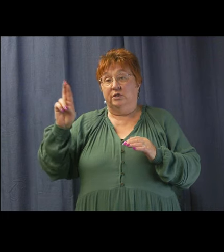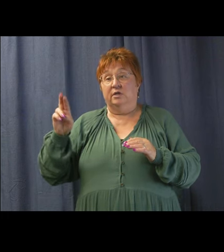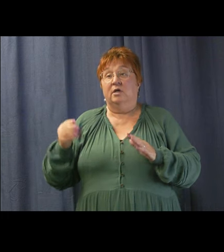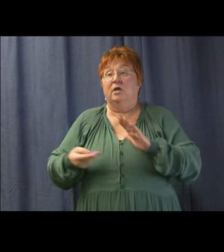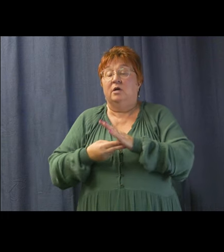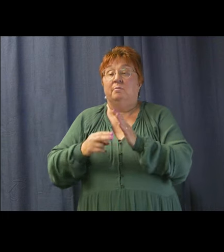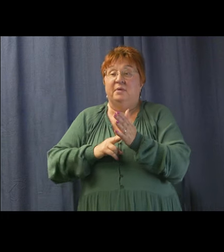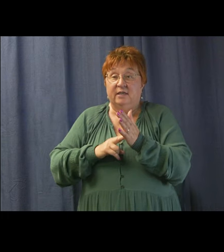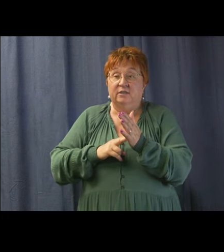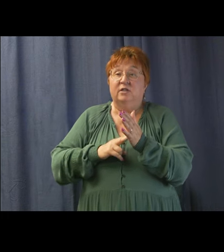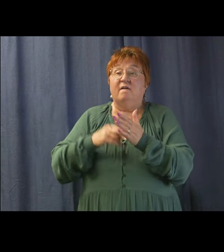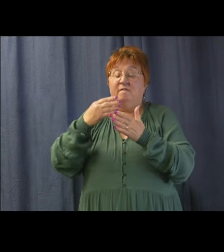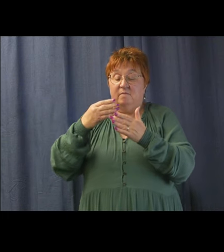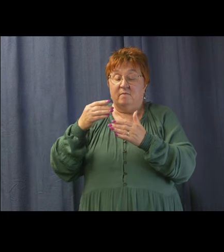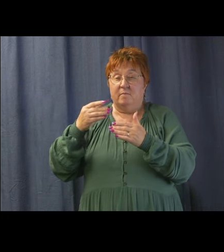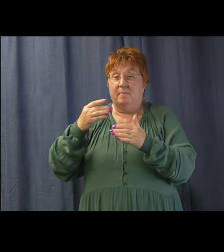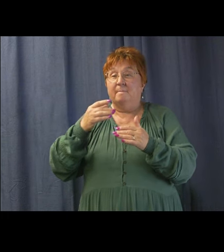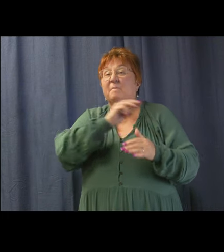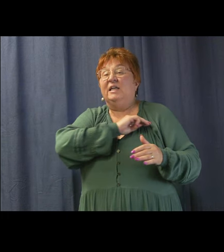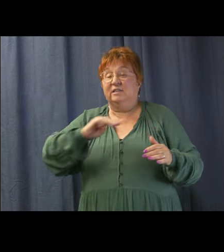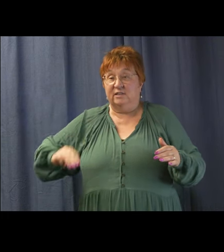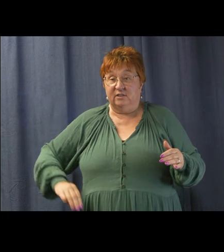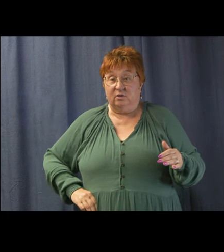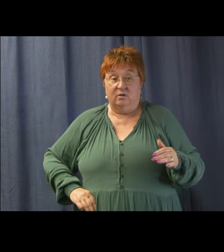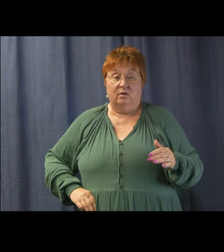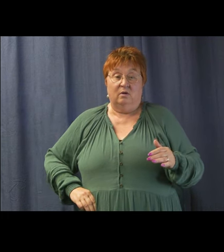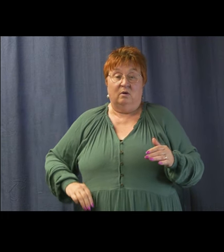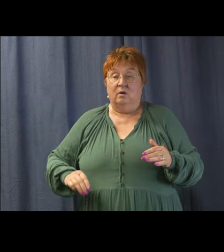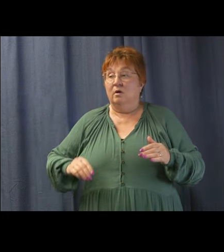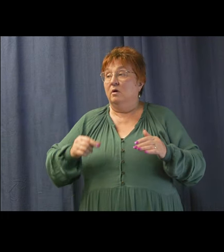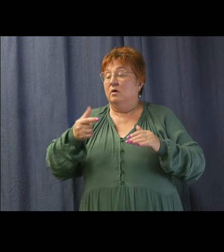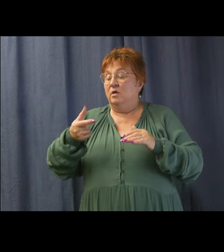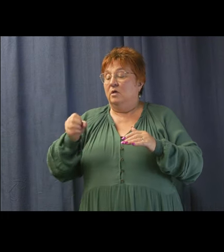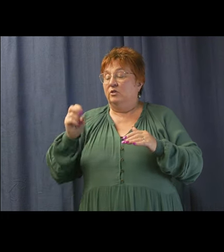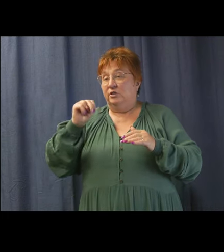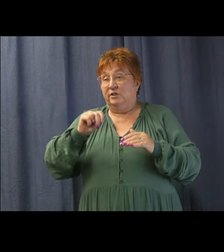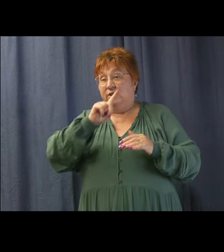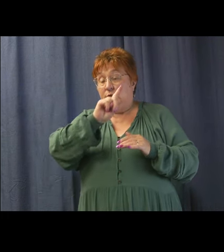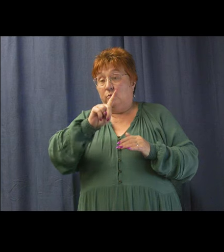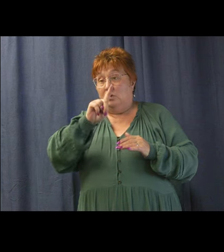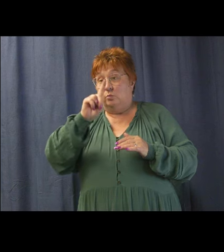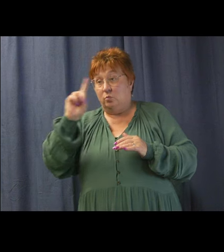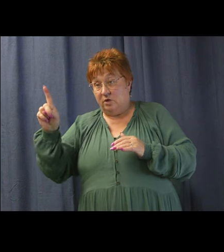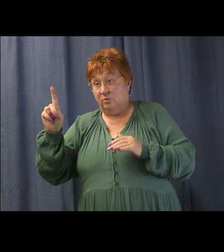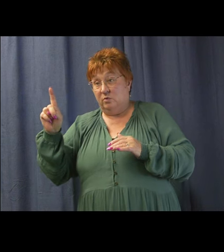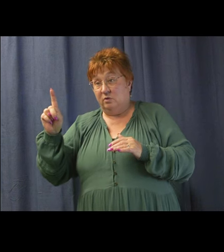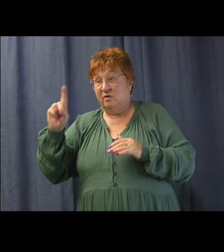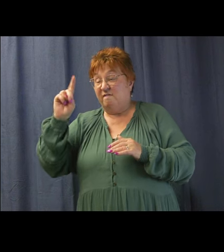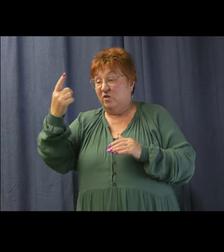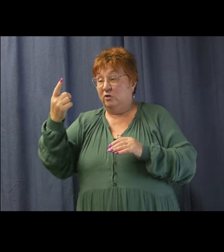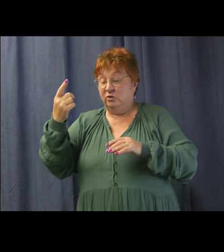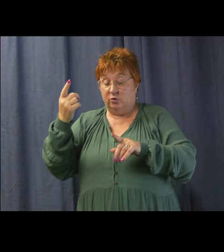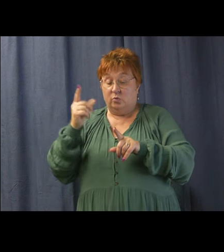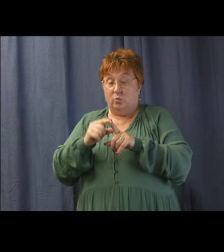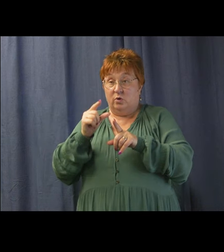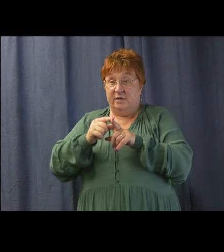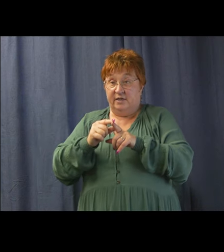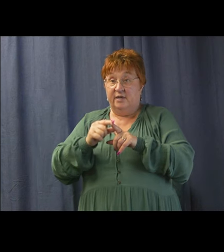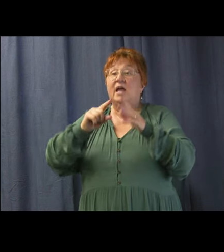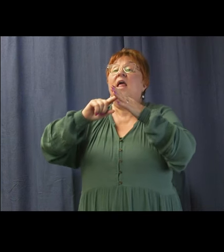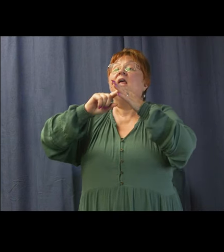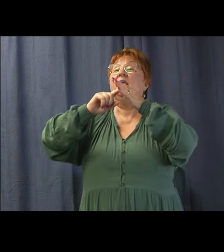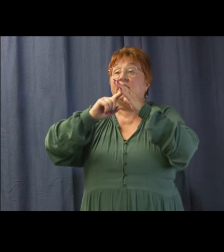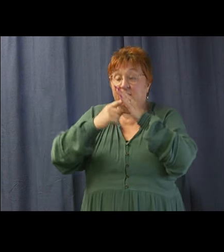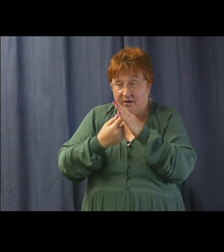for the Messiah. So that means Genesis 1:1, the very first word, which means in the